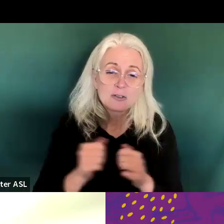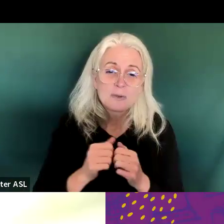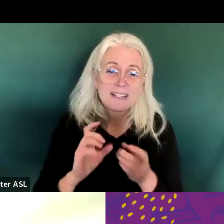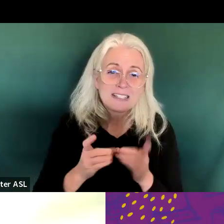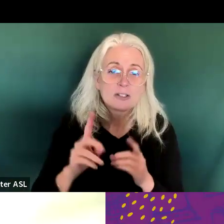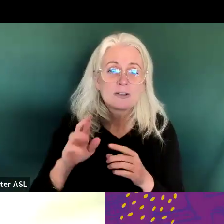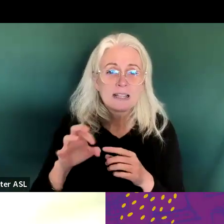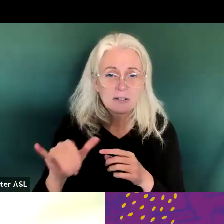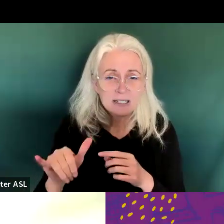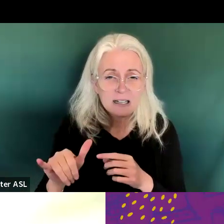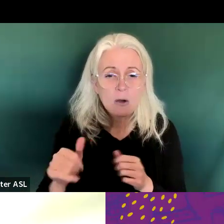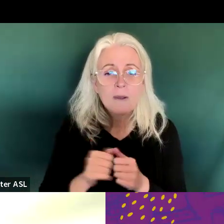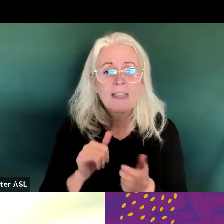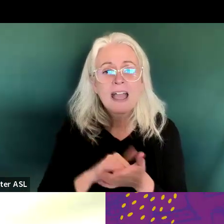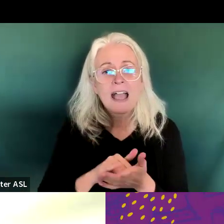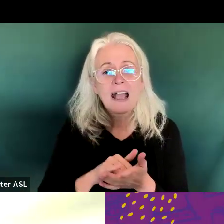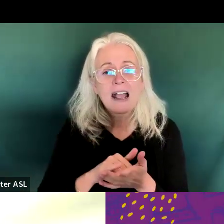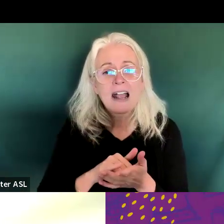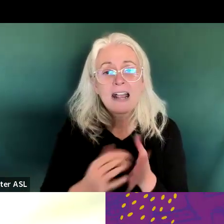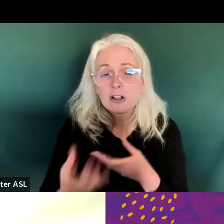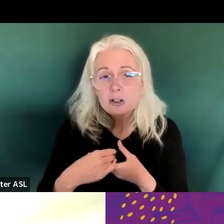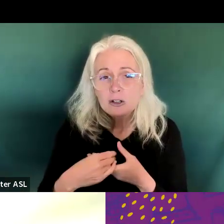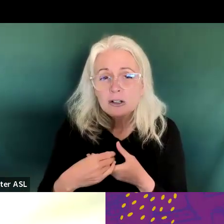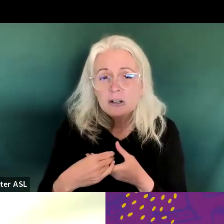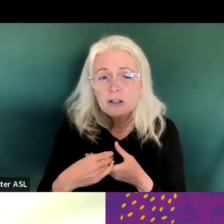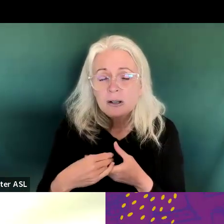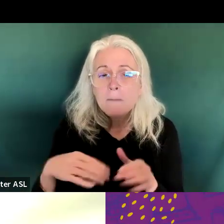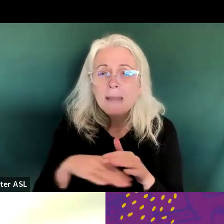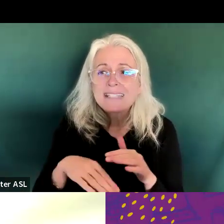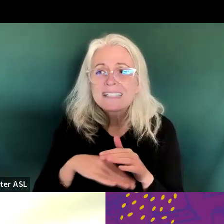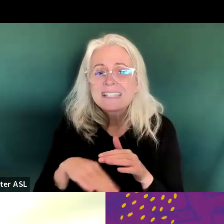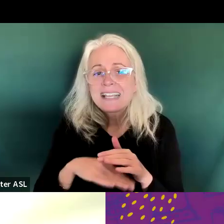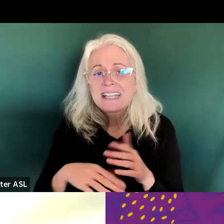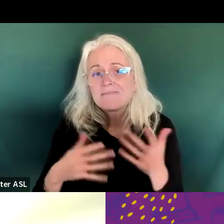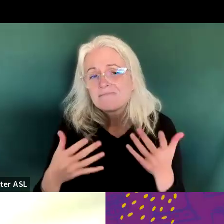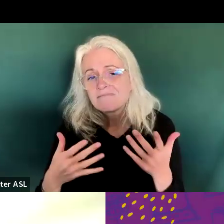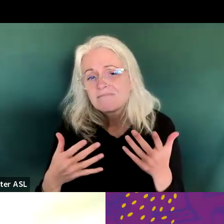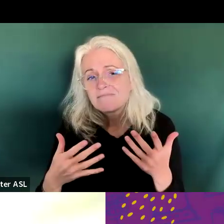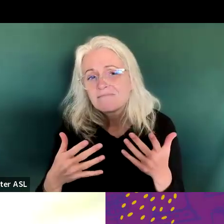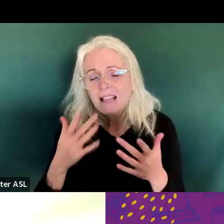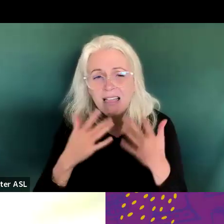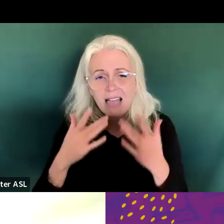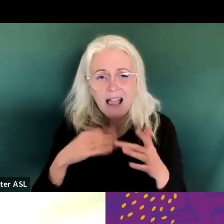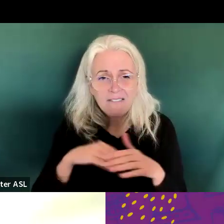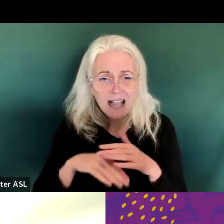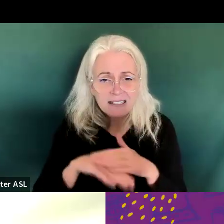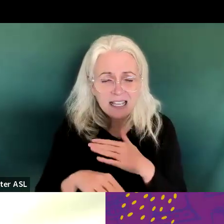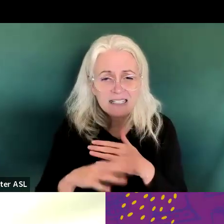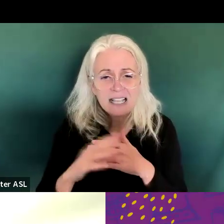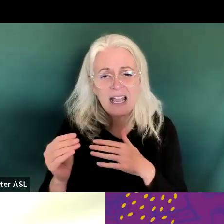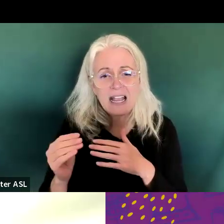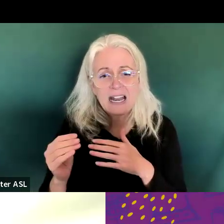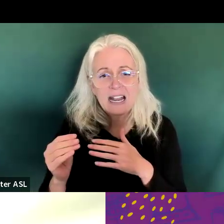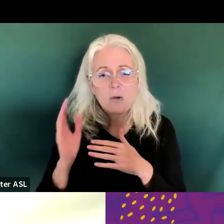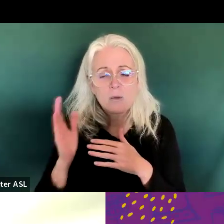digital literacy when it comes to that and inclusion, it's basically a lack of access, and